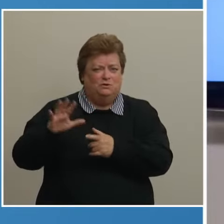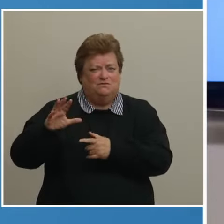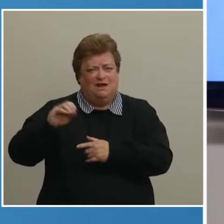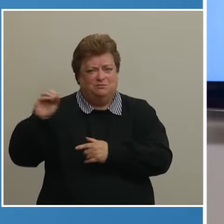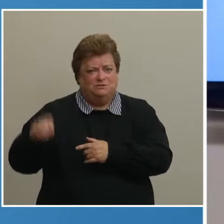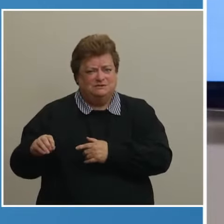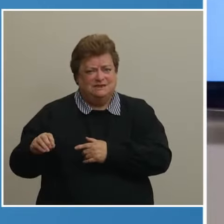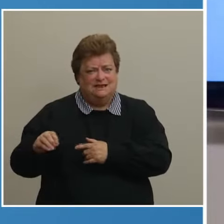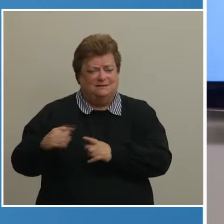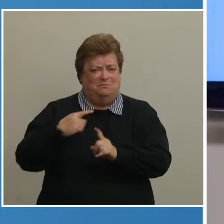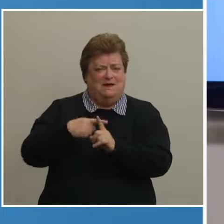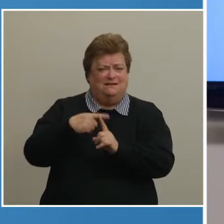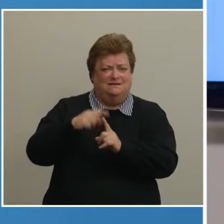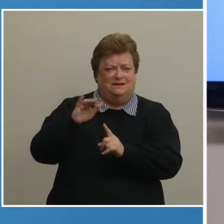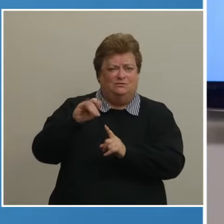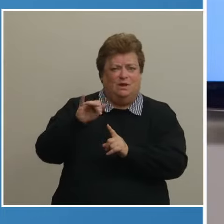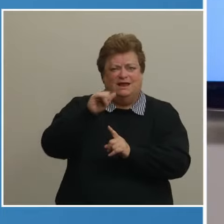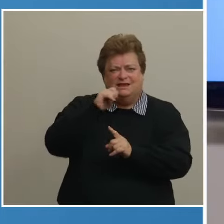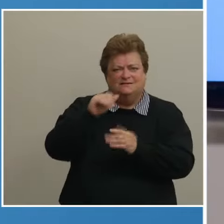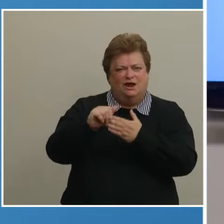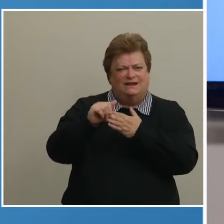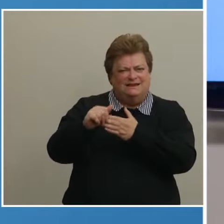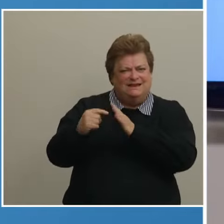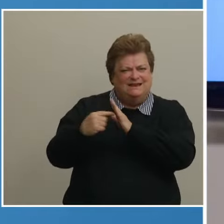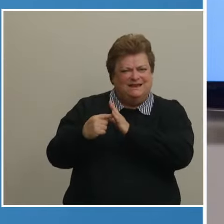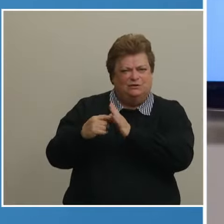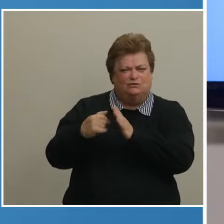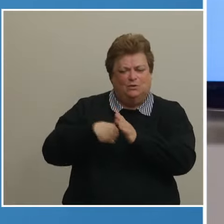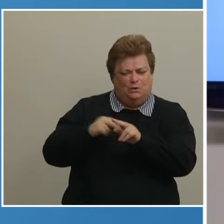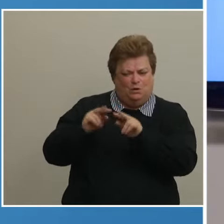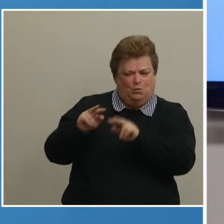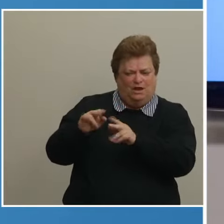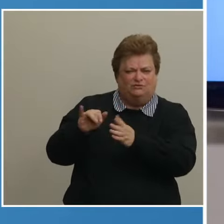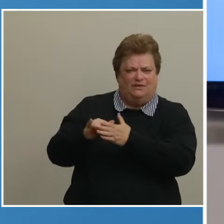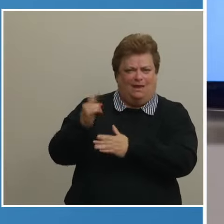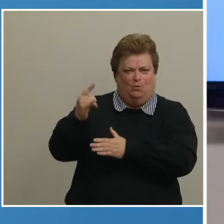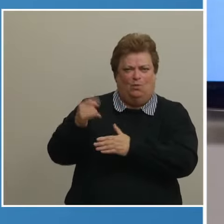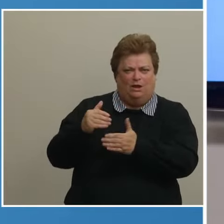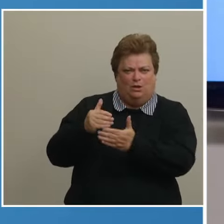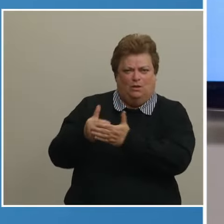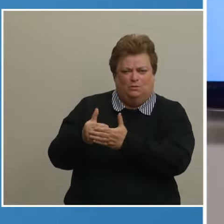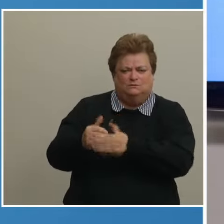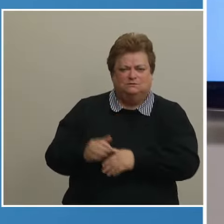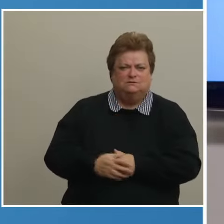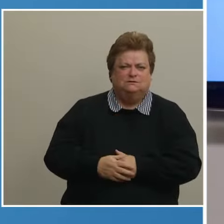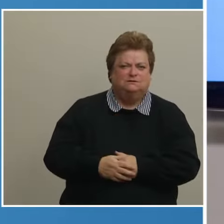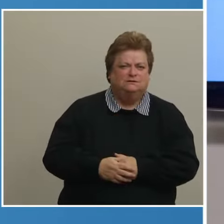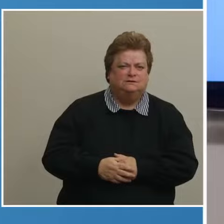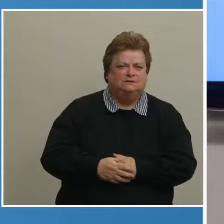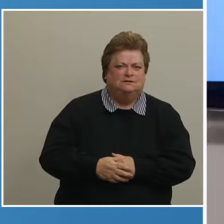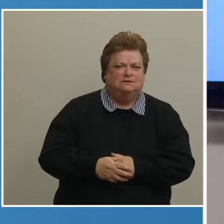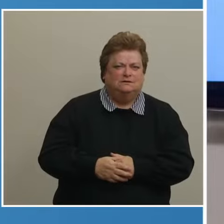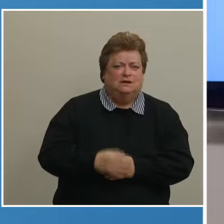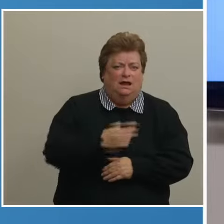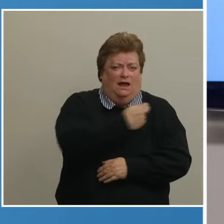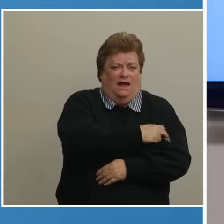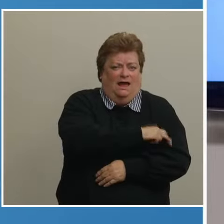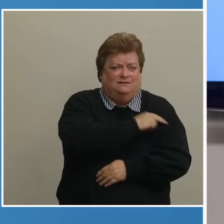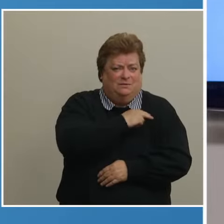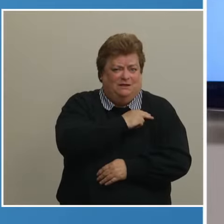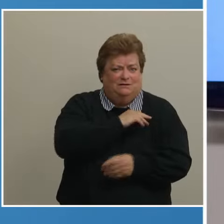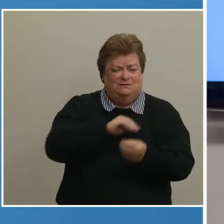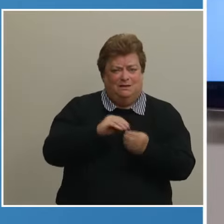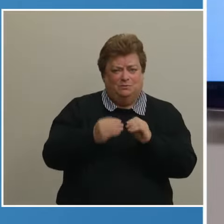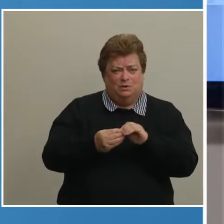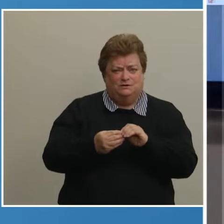The positivity rate is a leading indicator, so we continue to monitor it closely. And our hospitalizations have